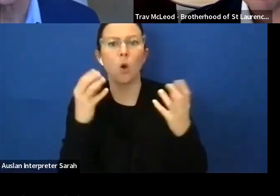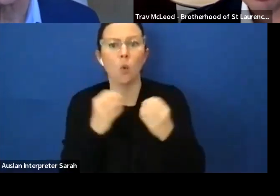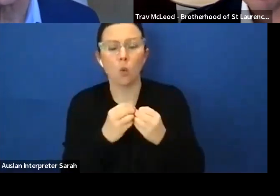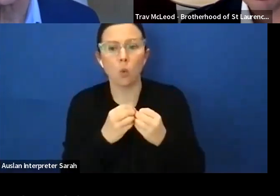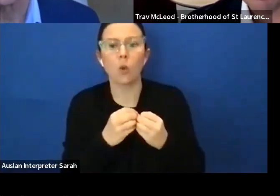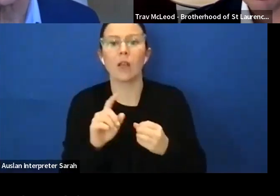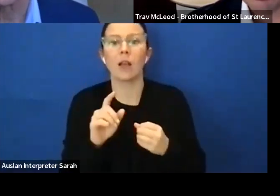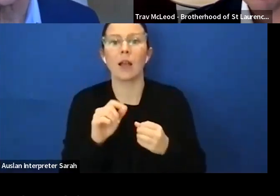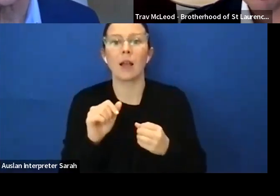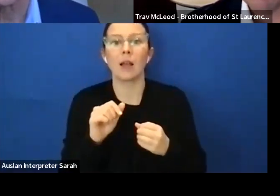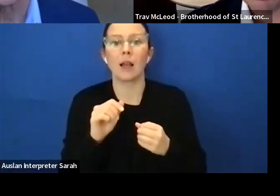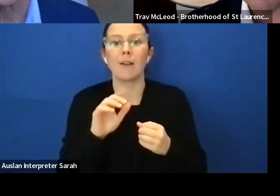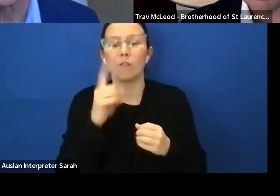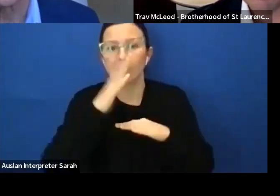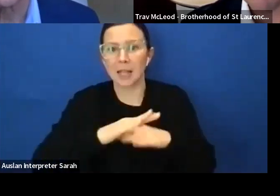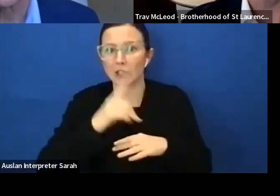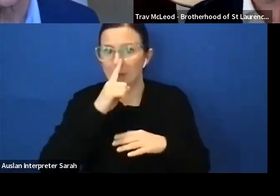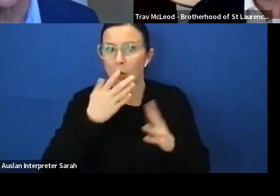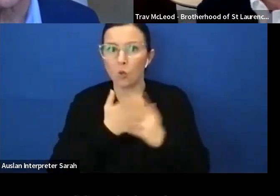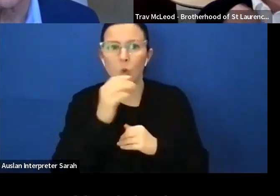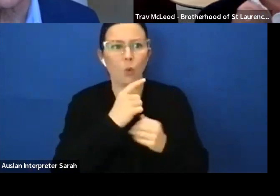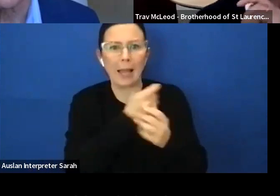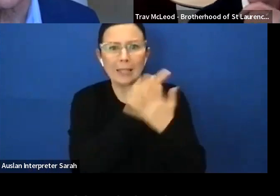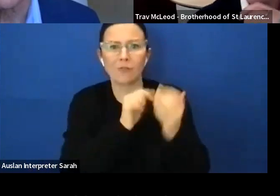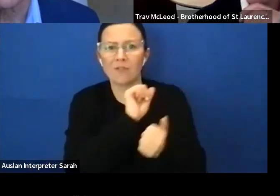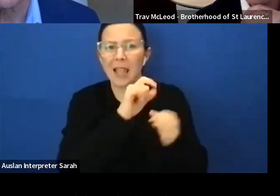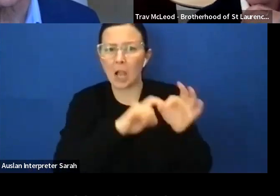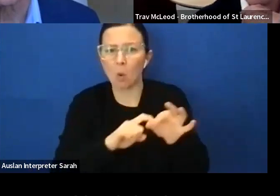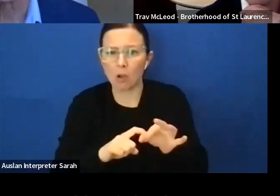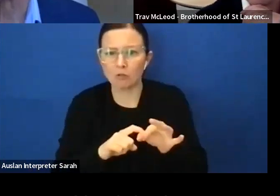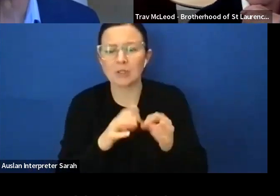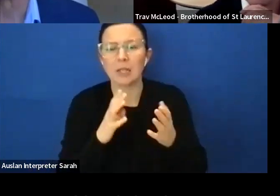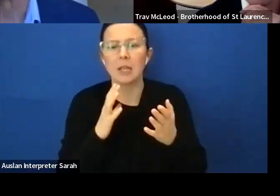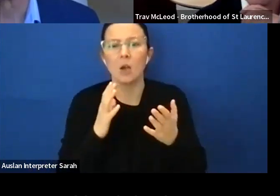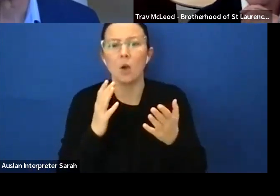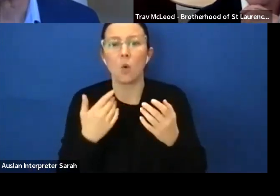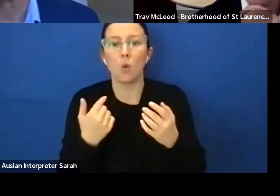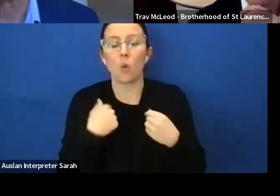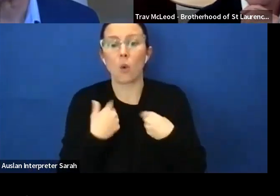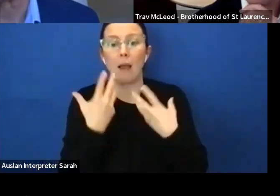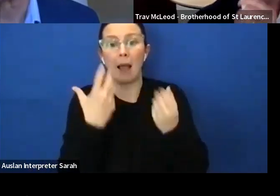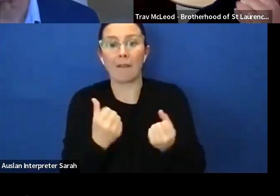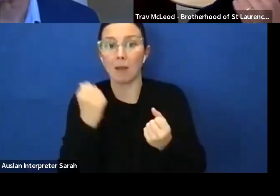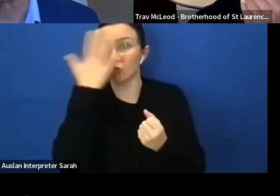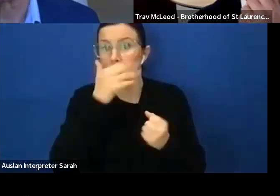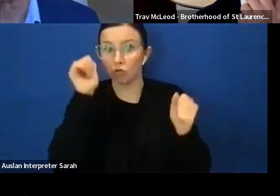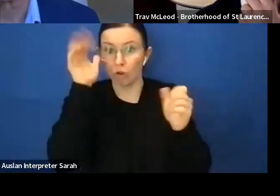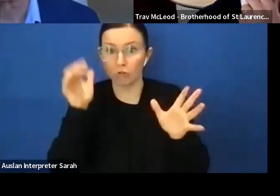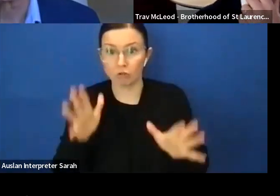its inquiries. While we don't have an Aboriginal or Torres Strait